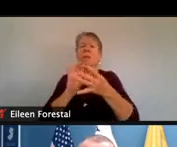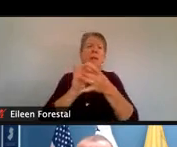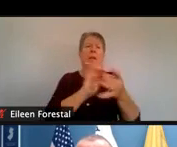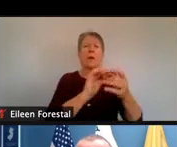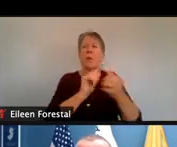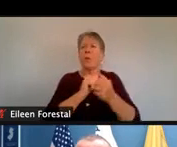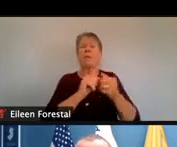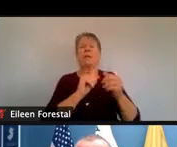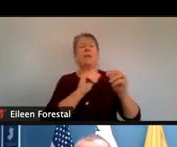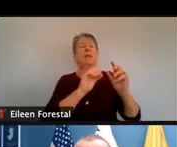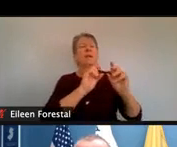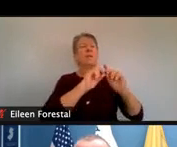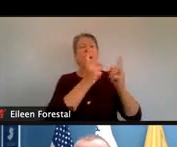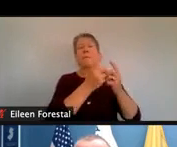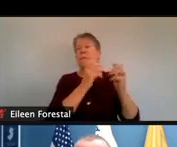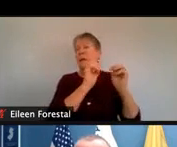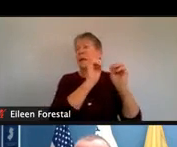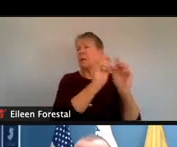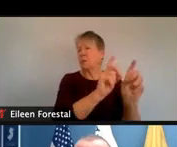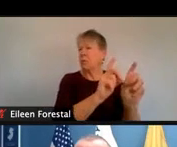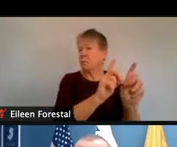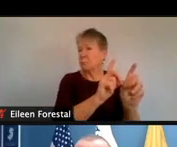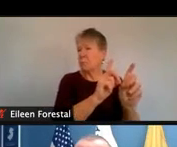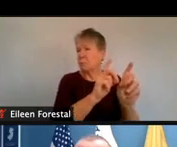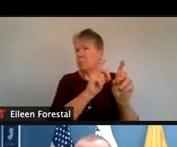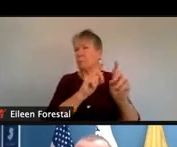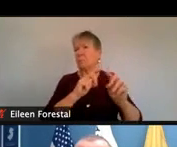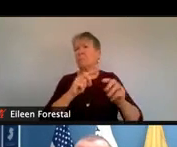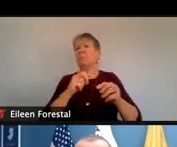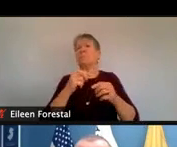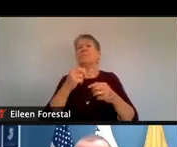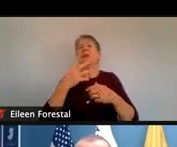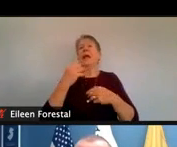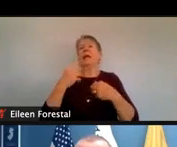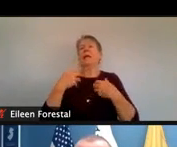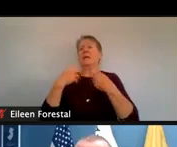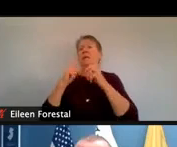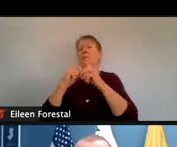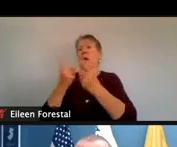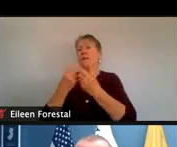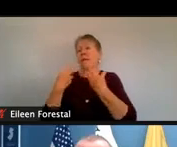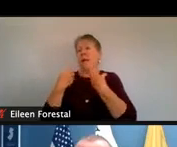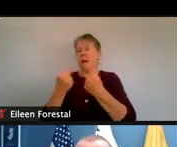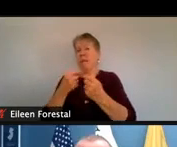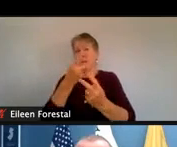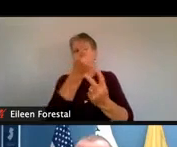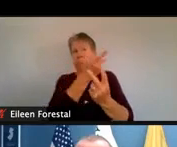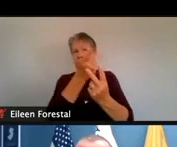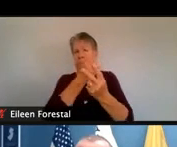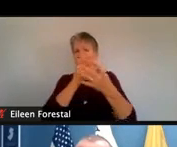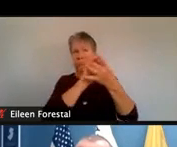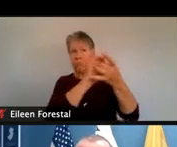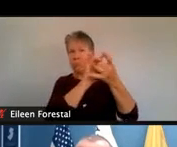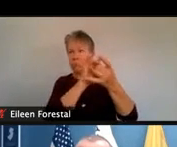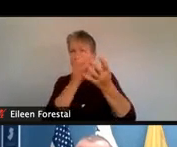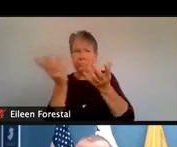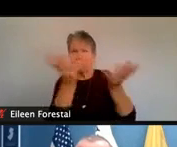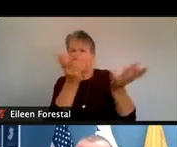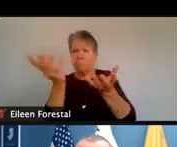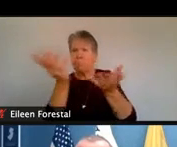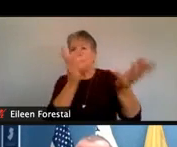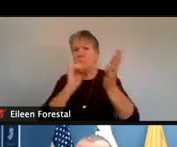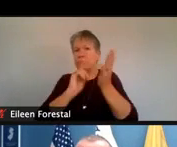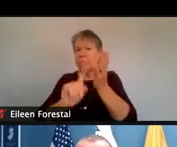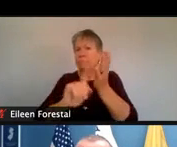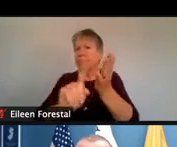yesterday, the trend, and your question's a good one, Carly, because it highlights the fact that a lot of these